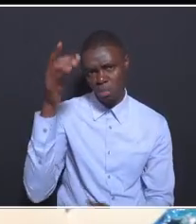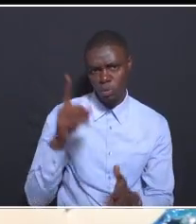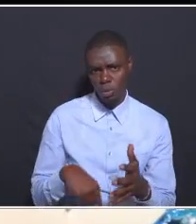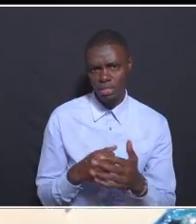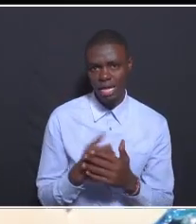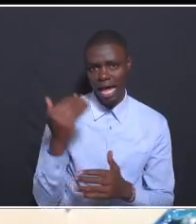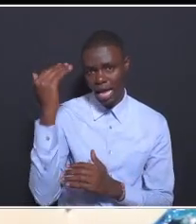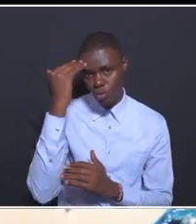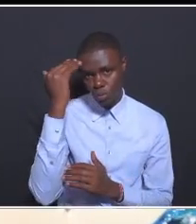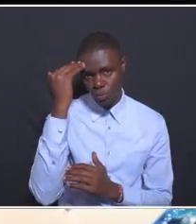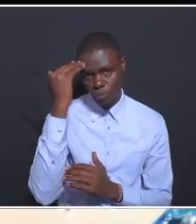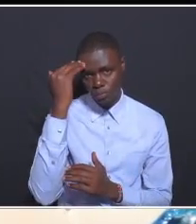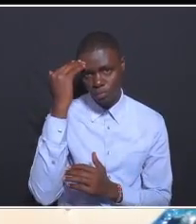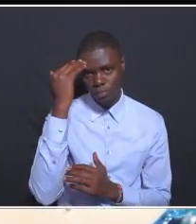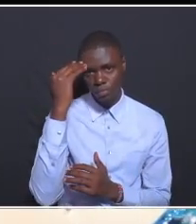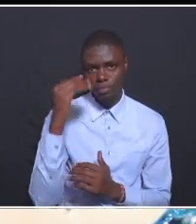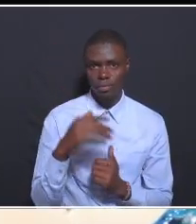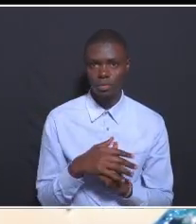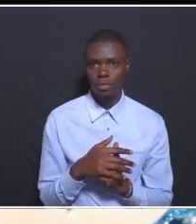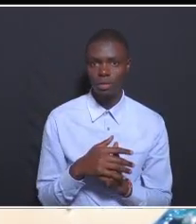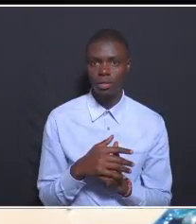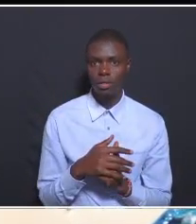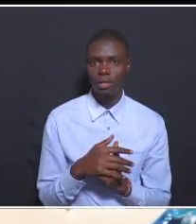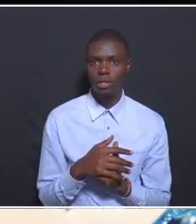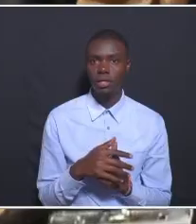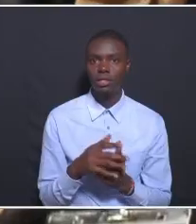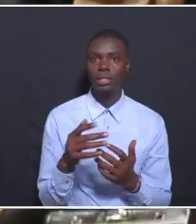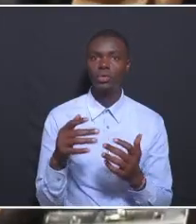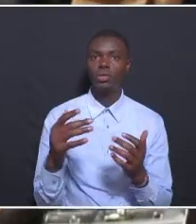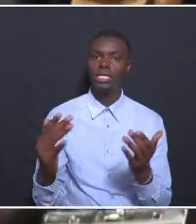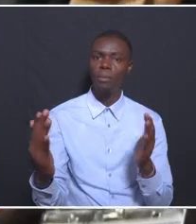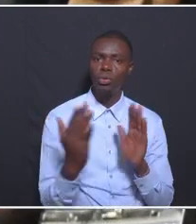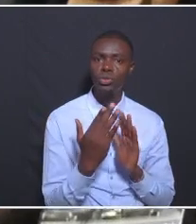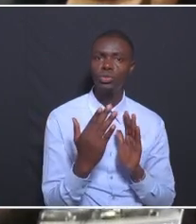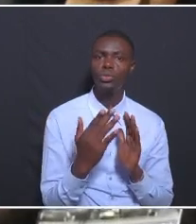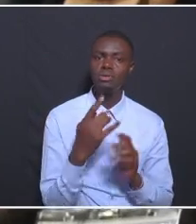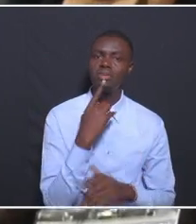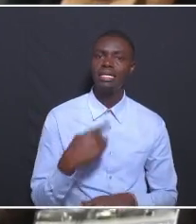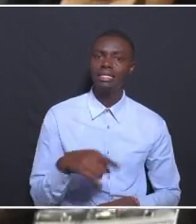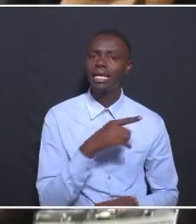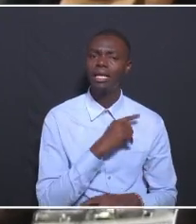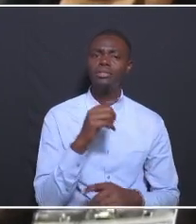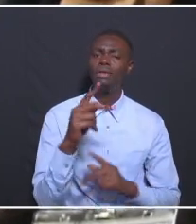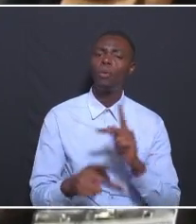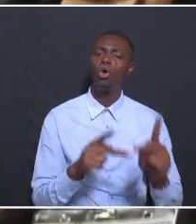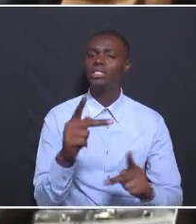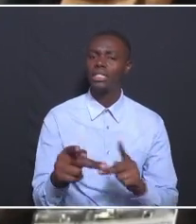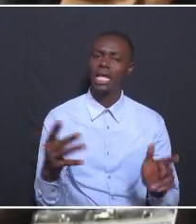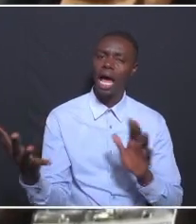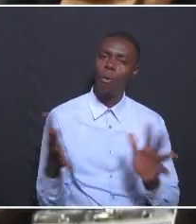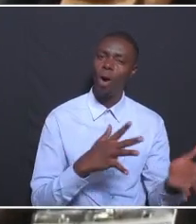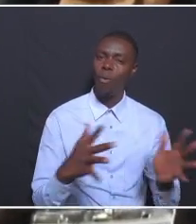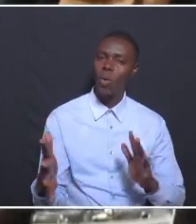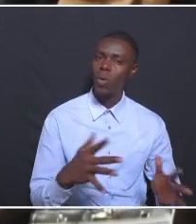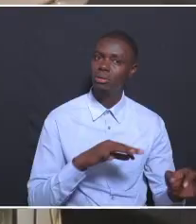I know the director, the late Nick Wambugu, he approached you. Tell us about how it came about, please.